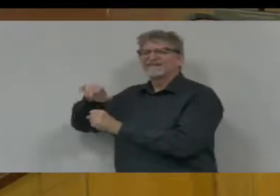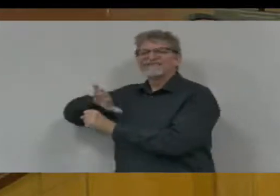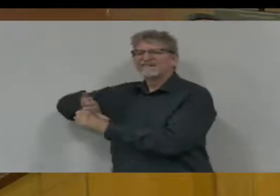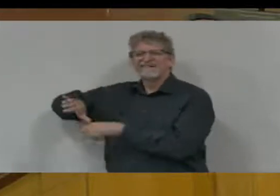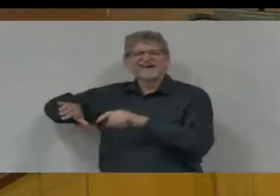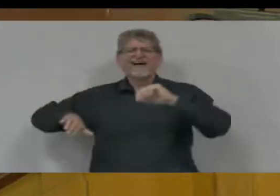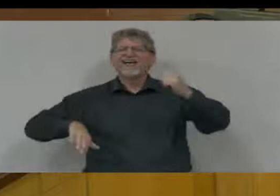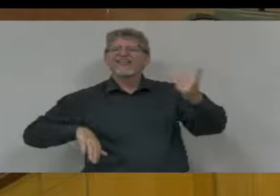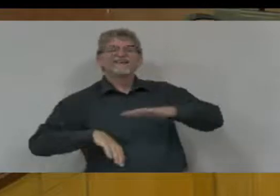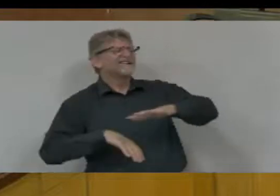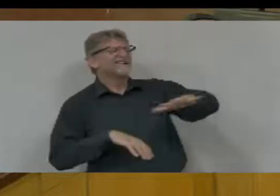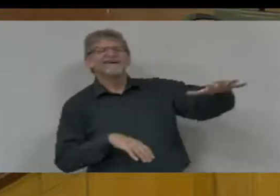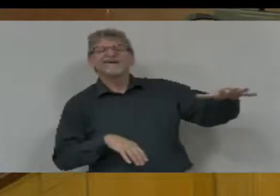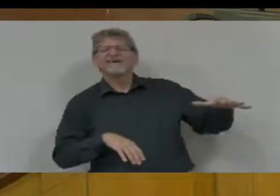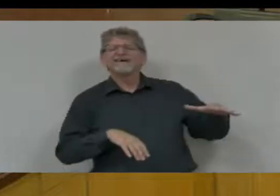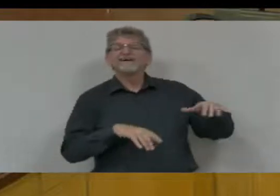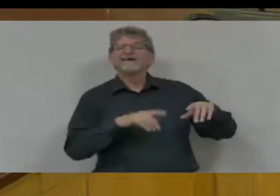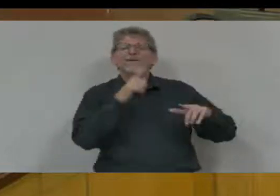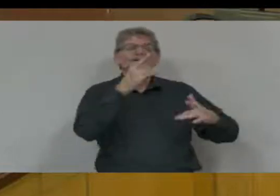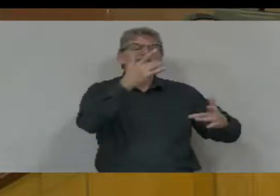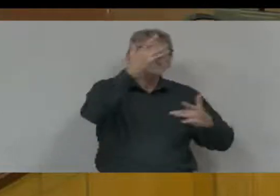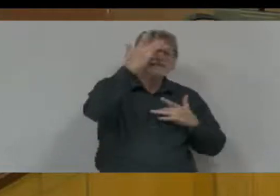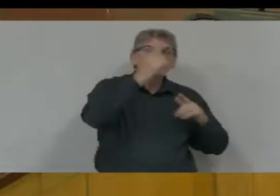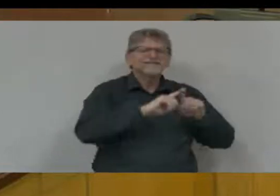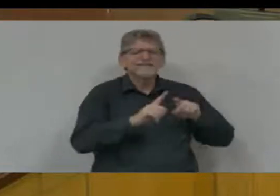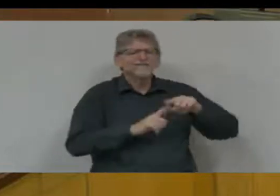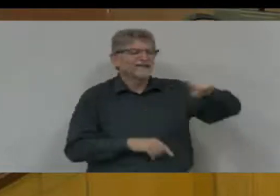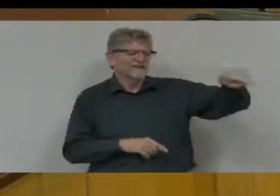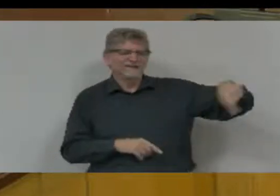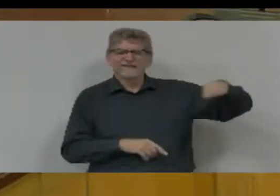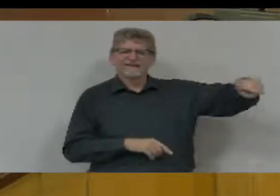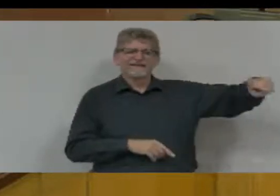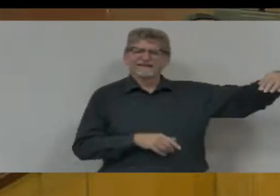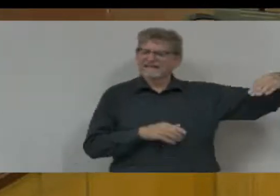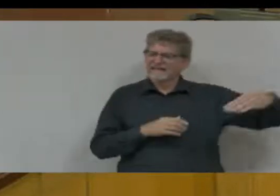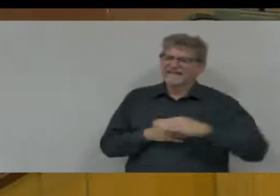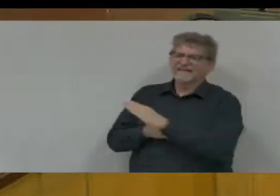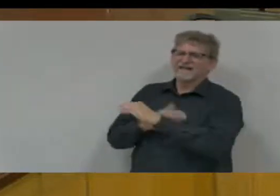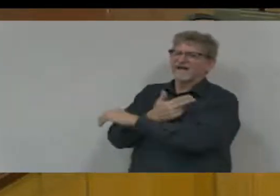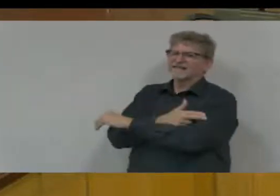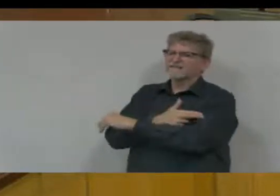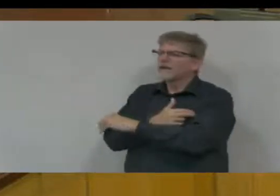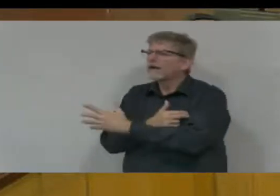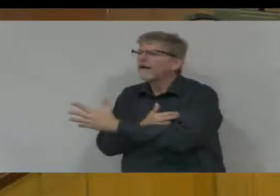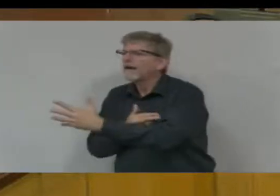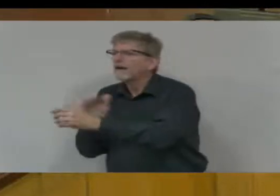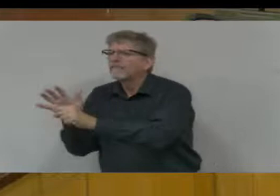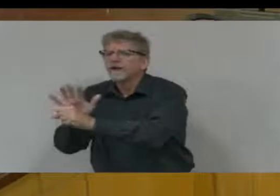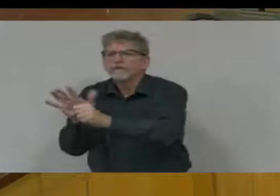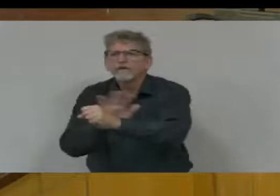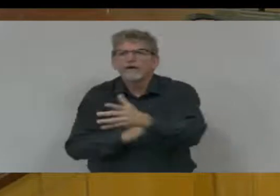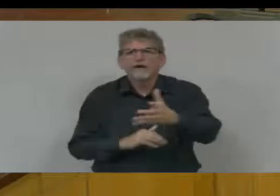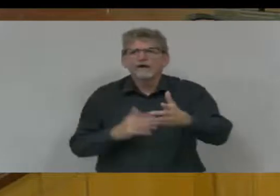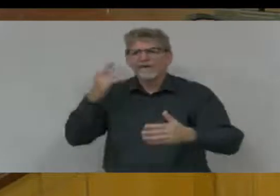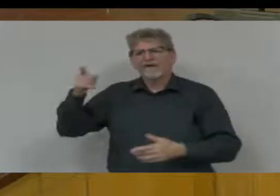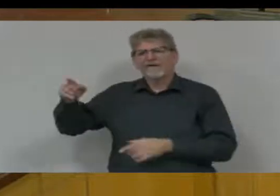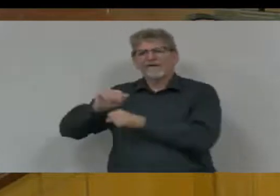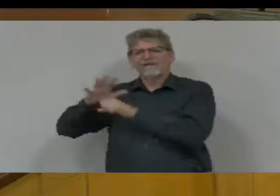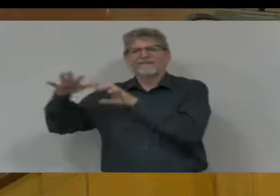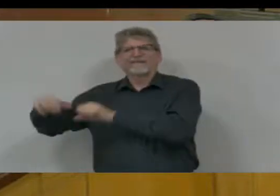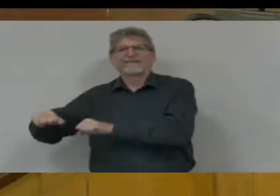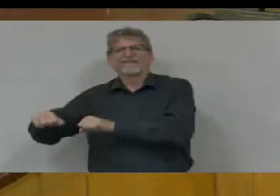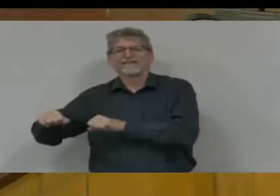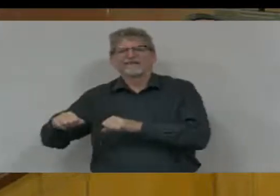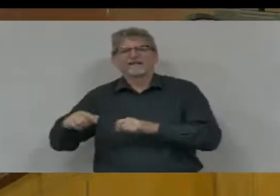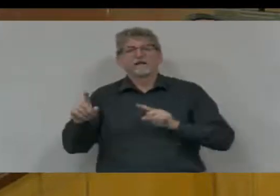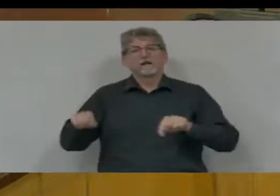else who's ill that's filling up our hospitals and filling up our ICU beds. So we tend to think, or the past year we thought, well, everything